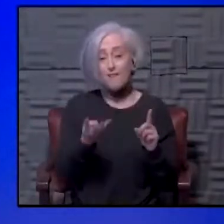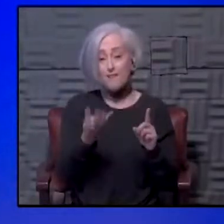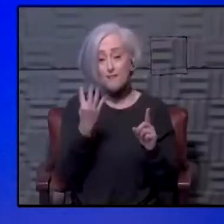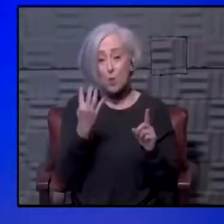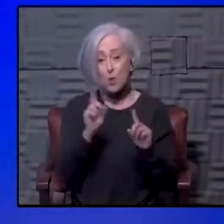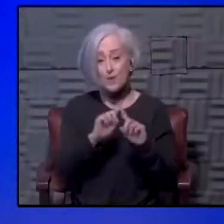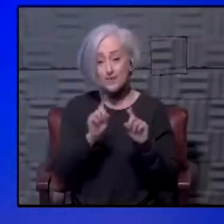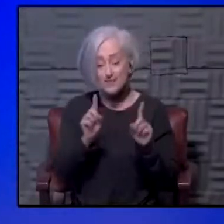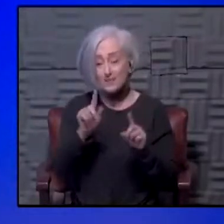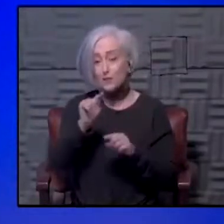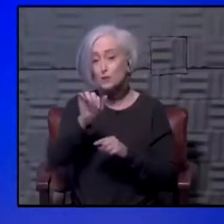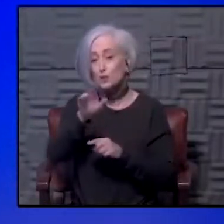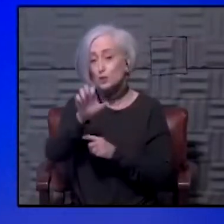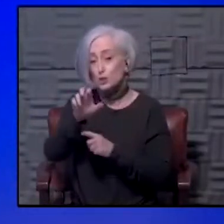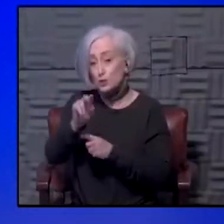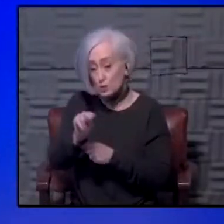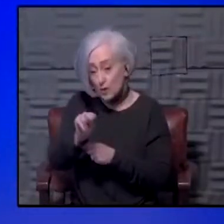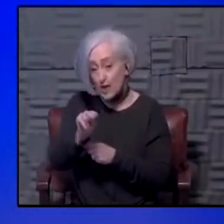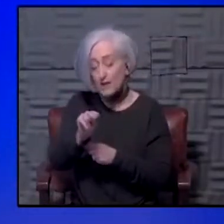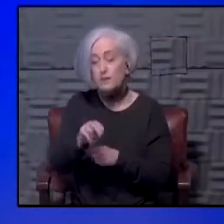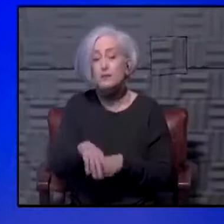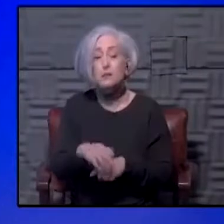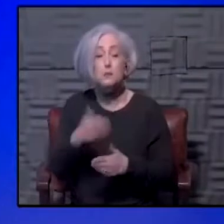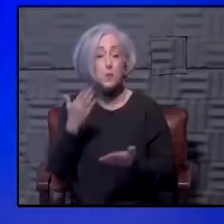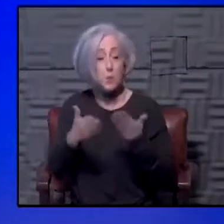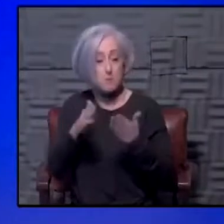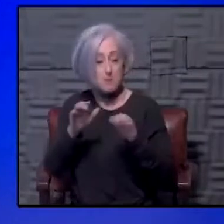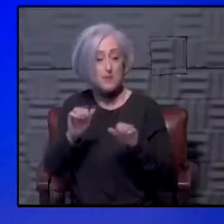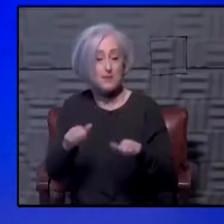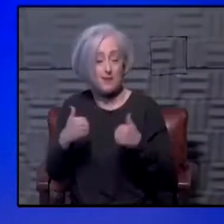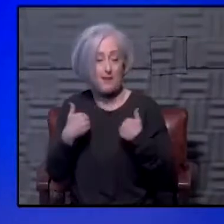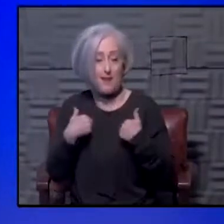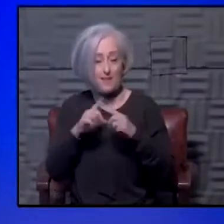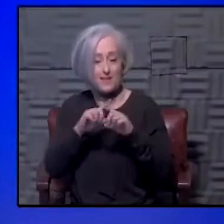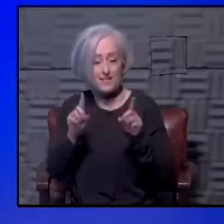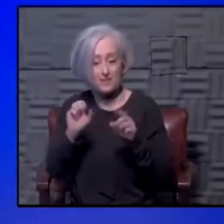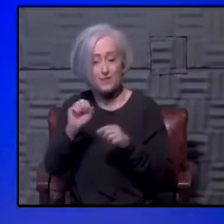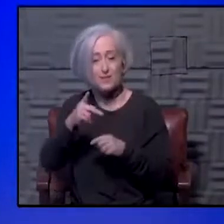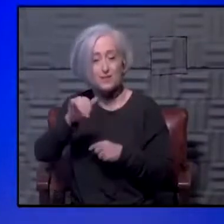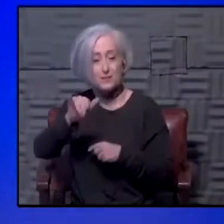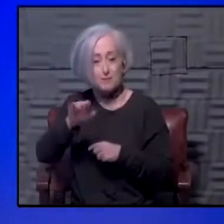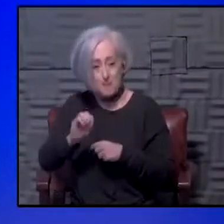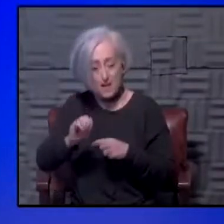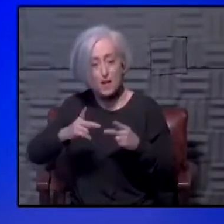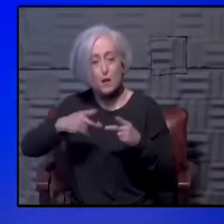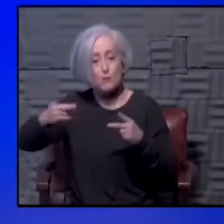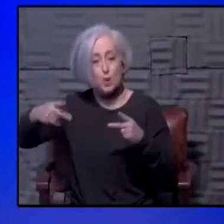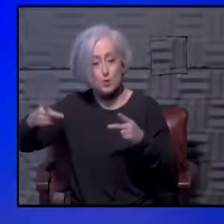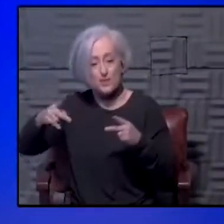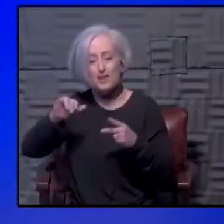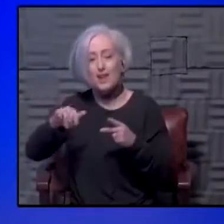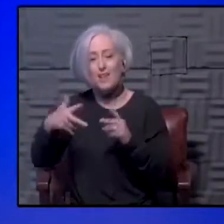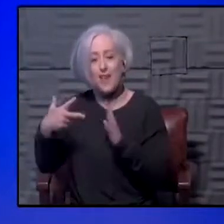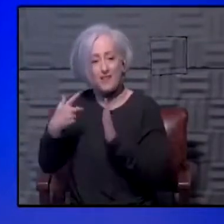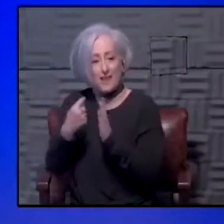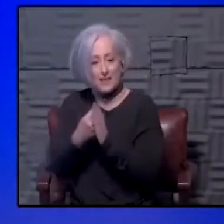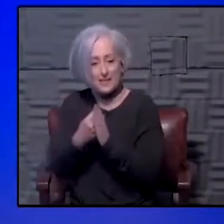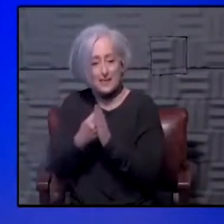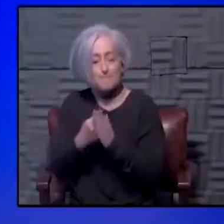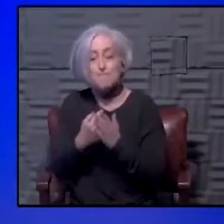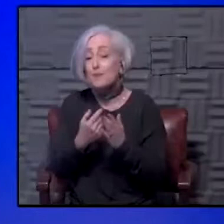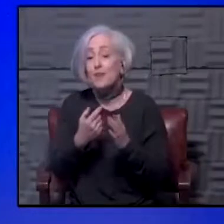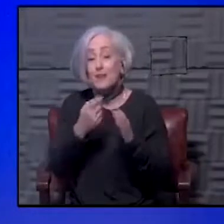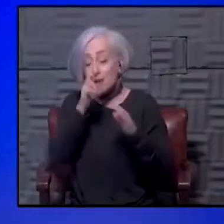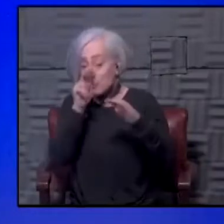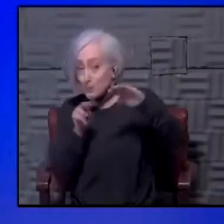of different spike proteins in these vaccines? That is one thing that we'll wait to see. And yeah, I don't have a crystal ball, but